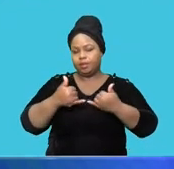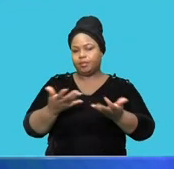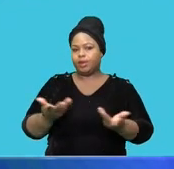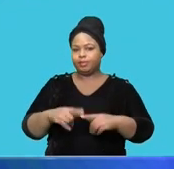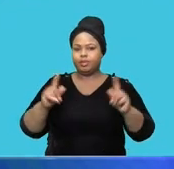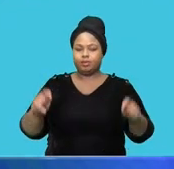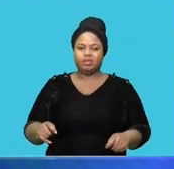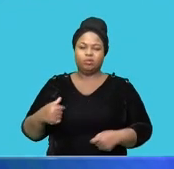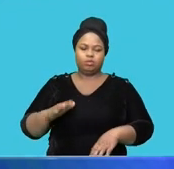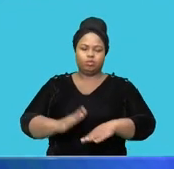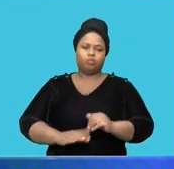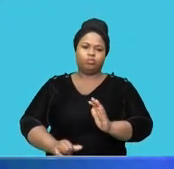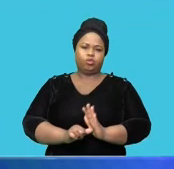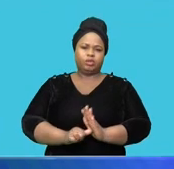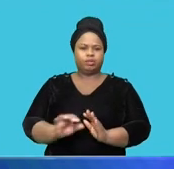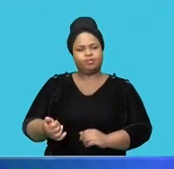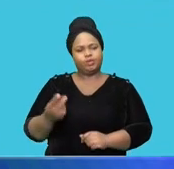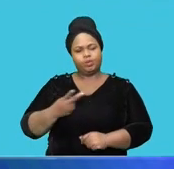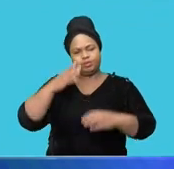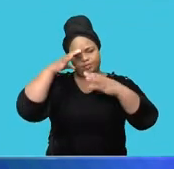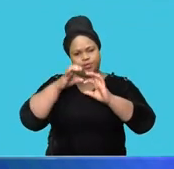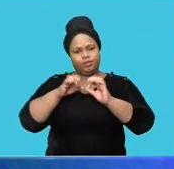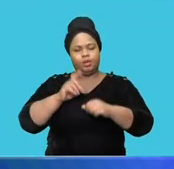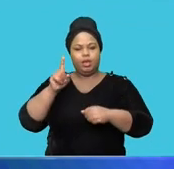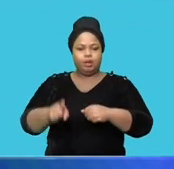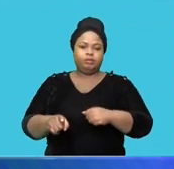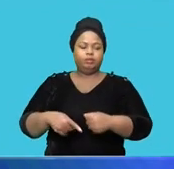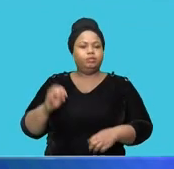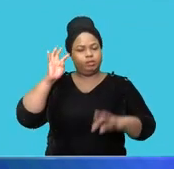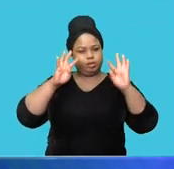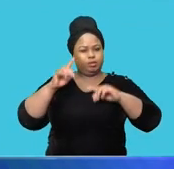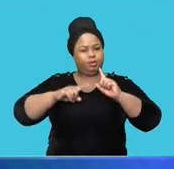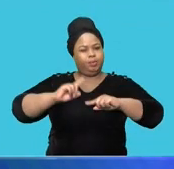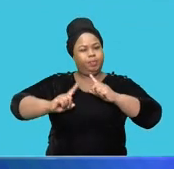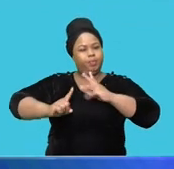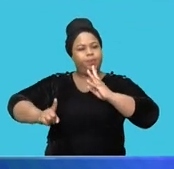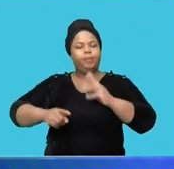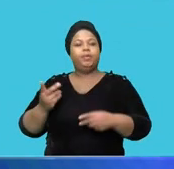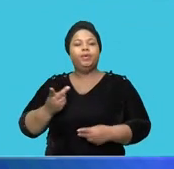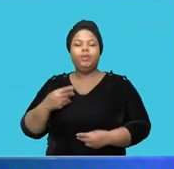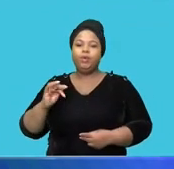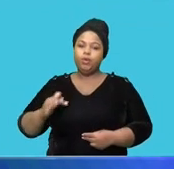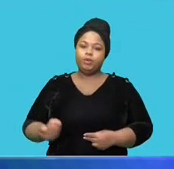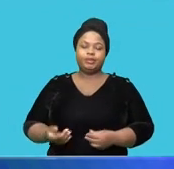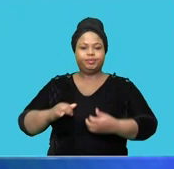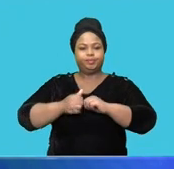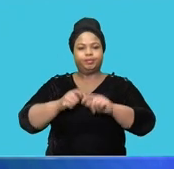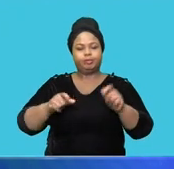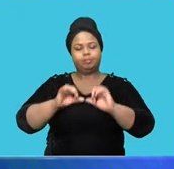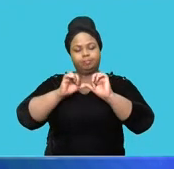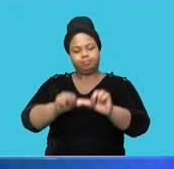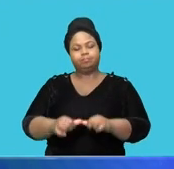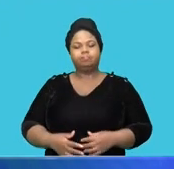Town, it is more vital than ever to focus our attention on the issues and the inequalities that our female athletes continue